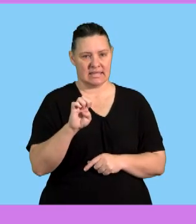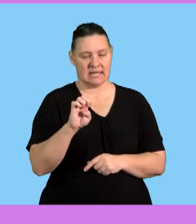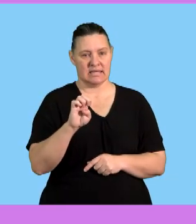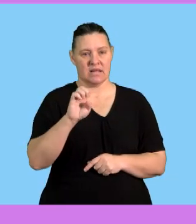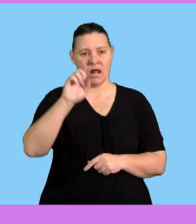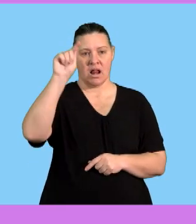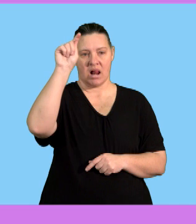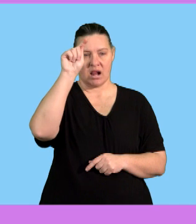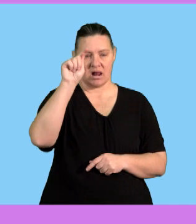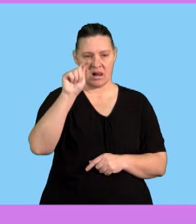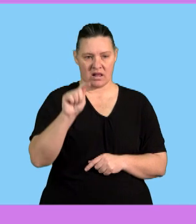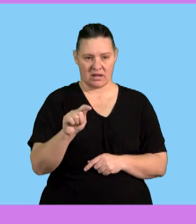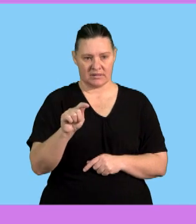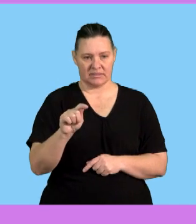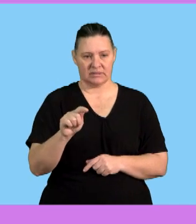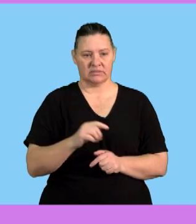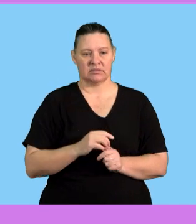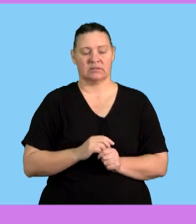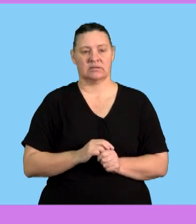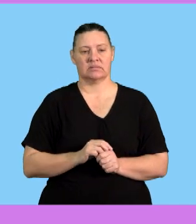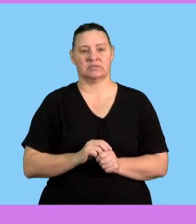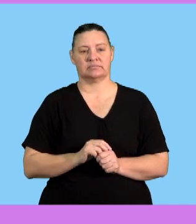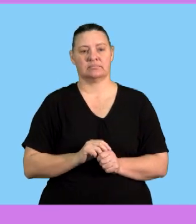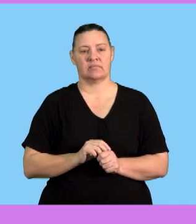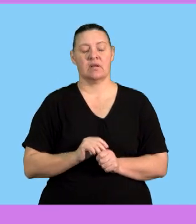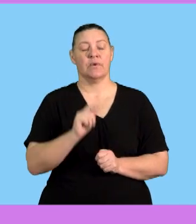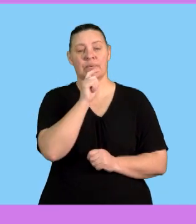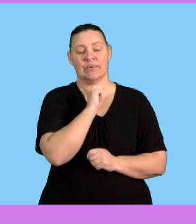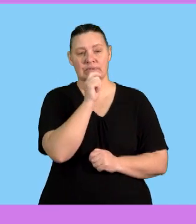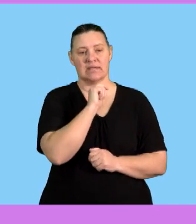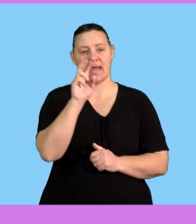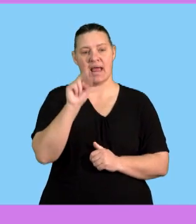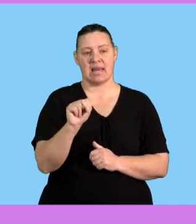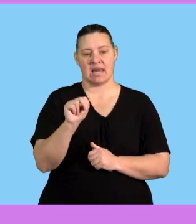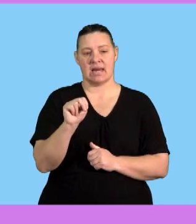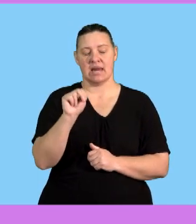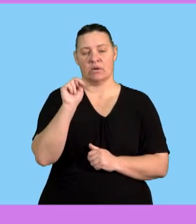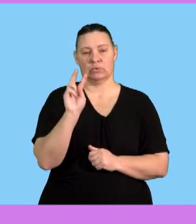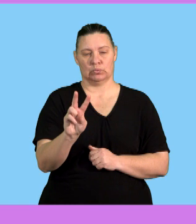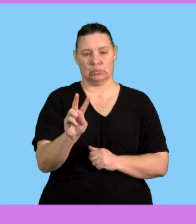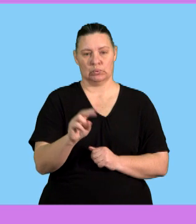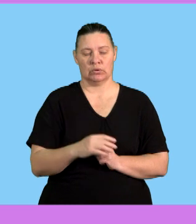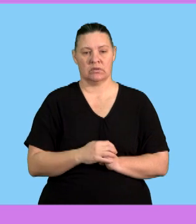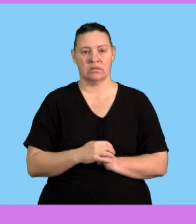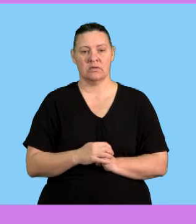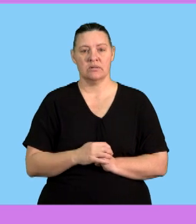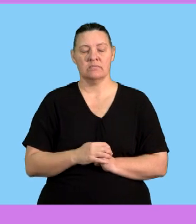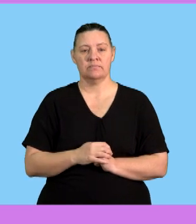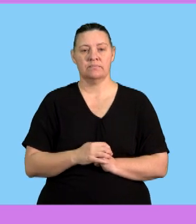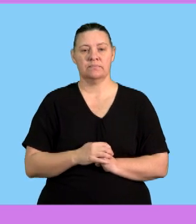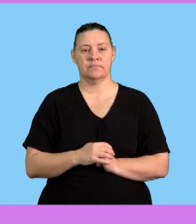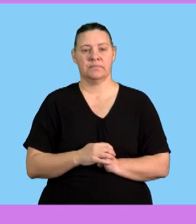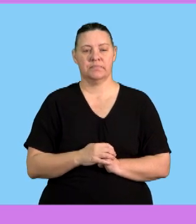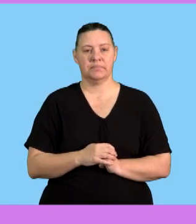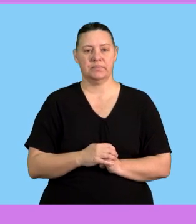travel along, going down, we can see that we are using N2, but then we are not